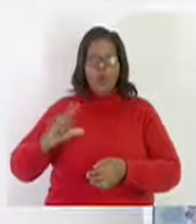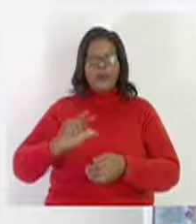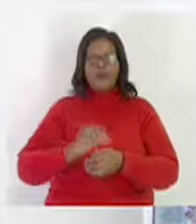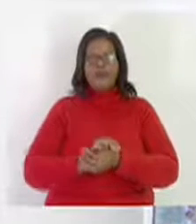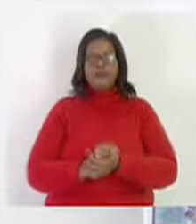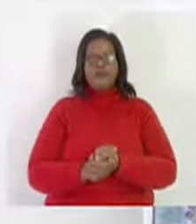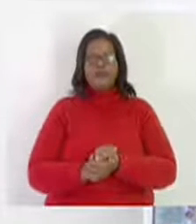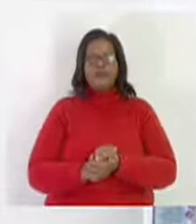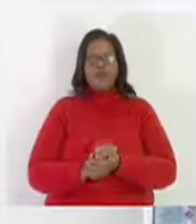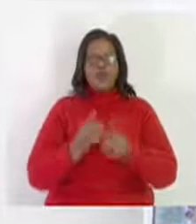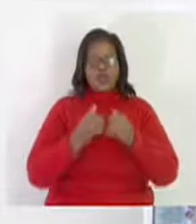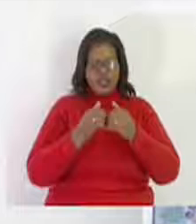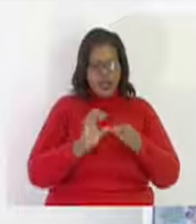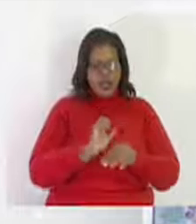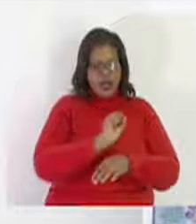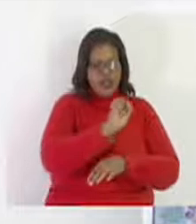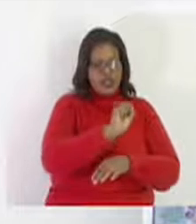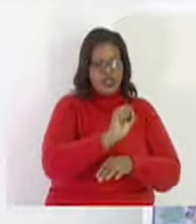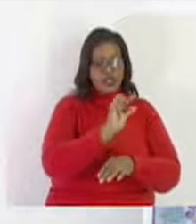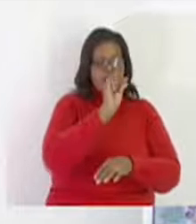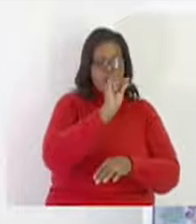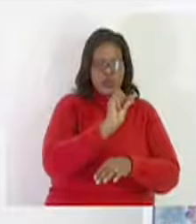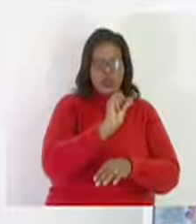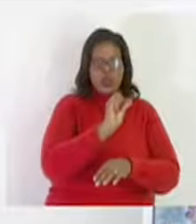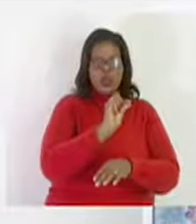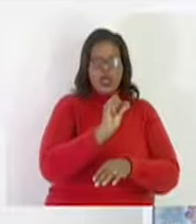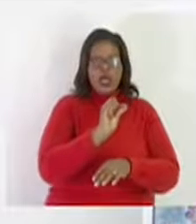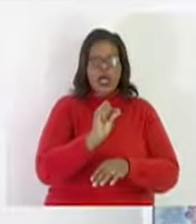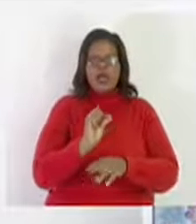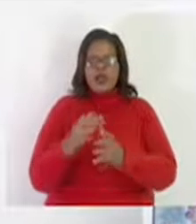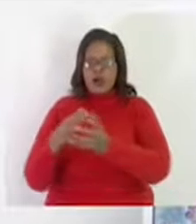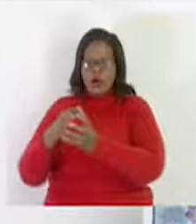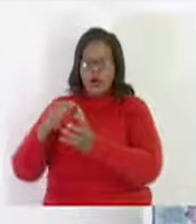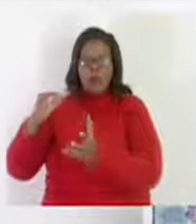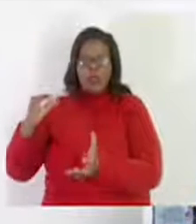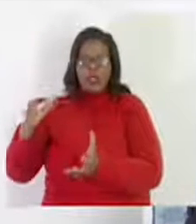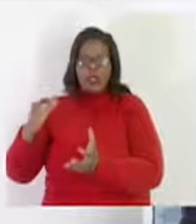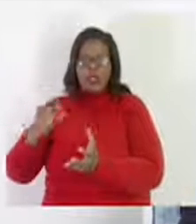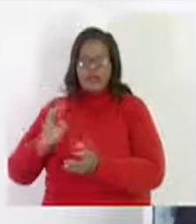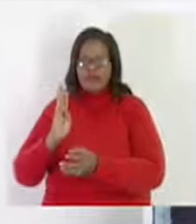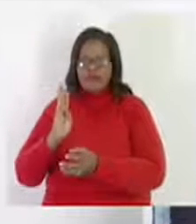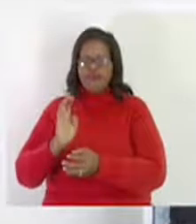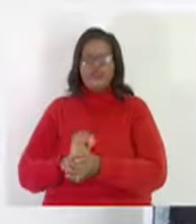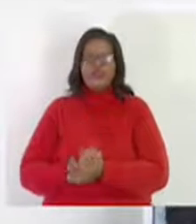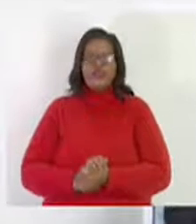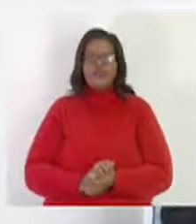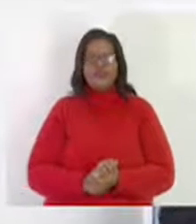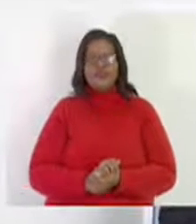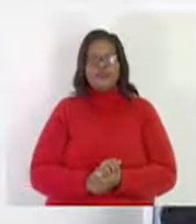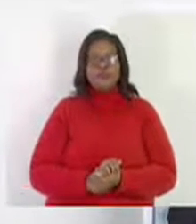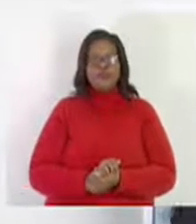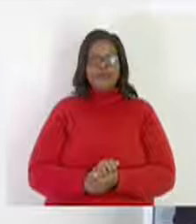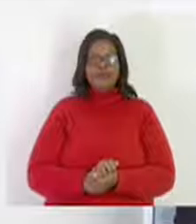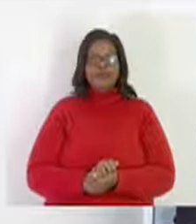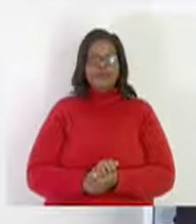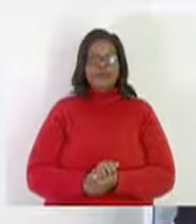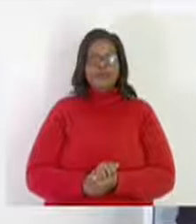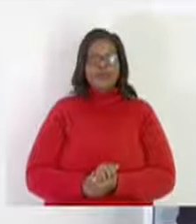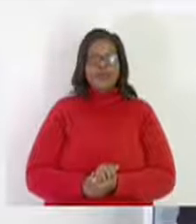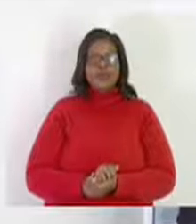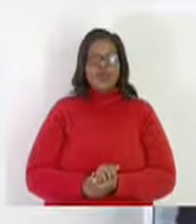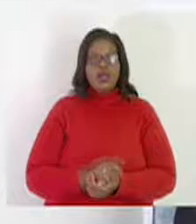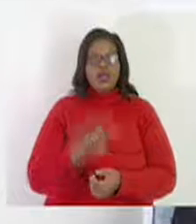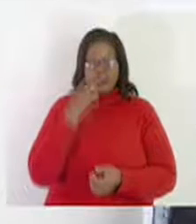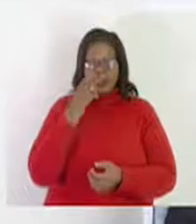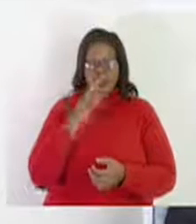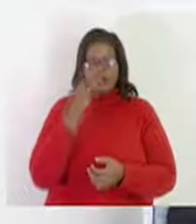number, and I must end with the biggest number. So, look at the three